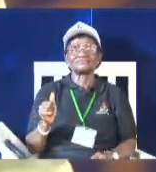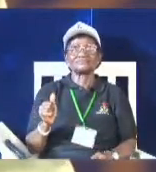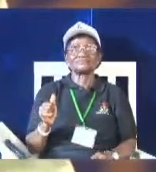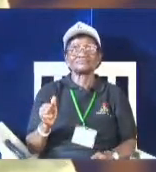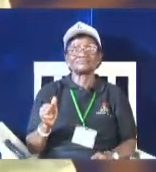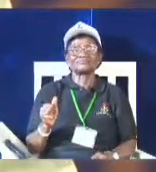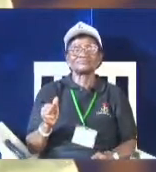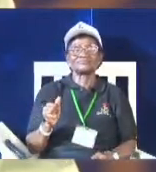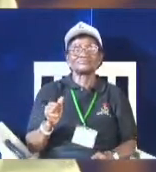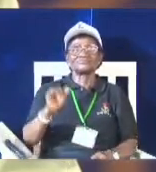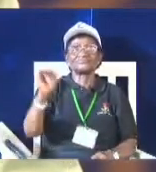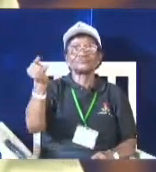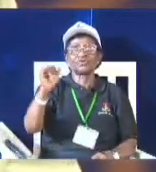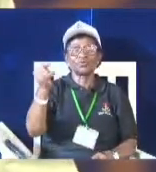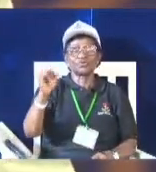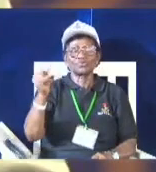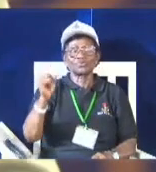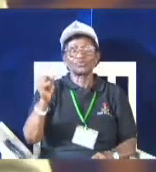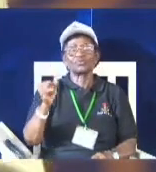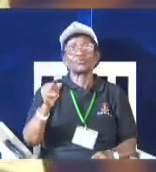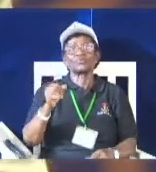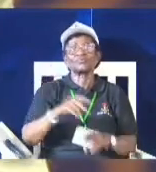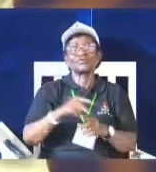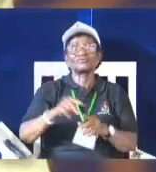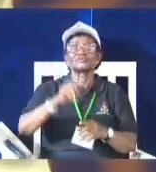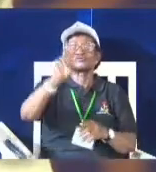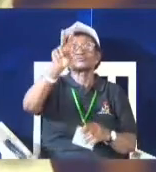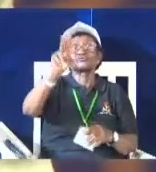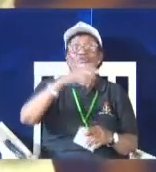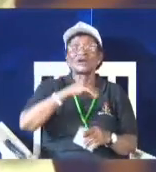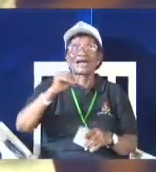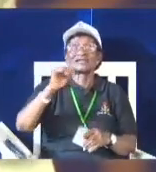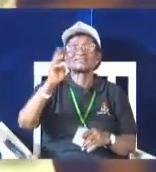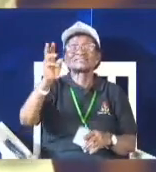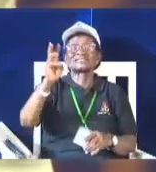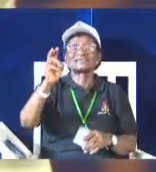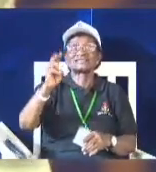Ogun Provinces 2 and 16.